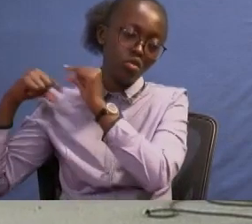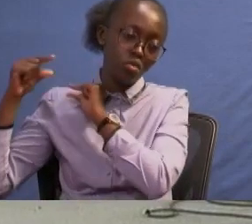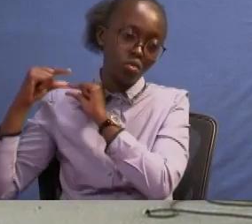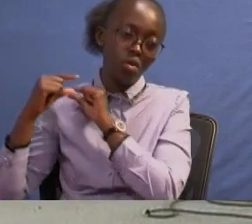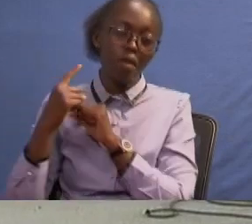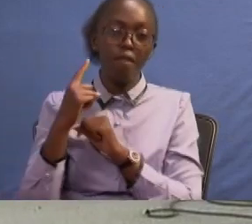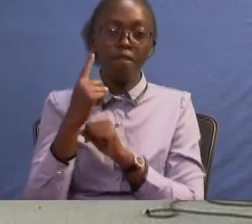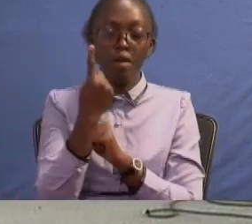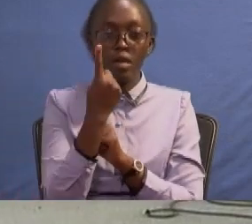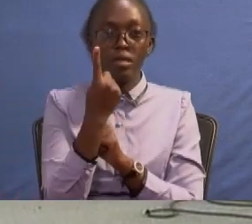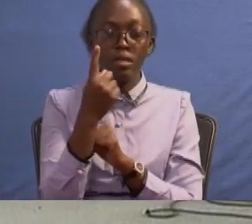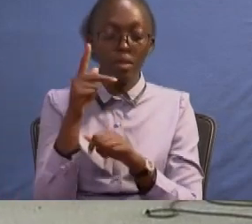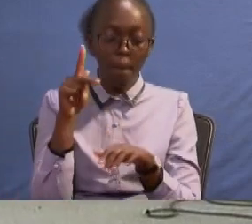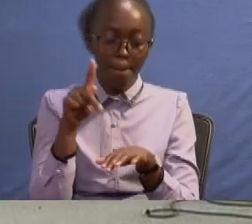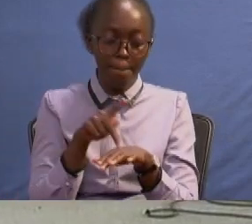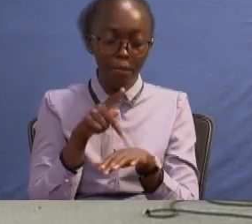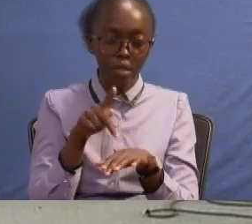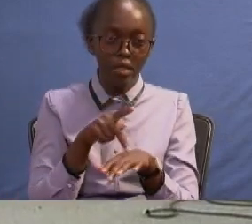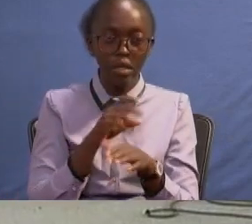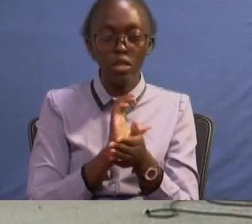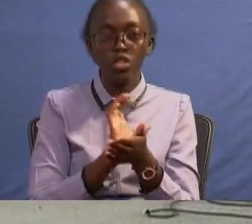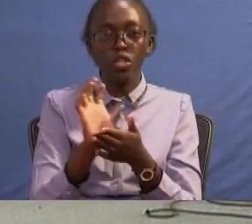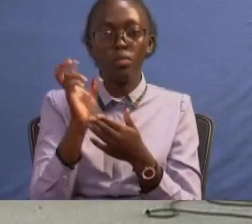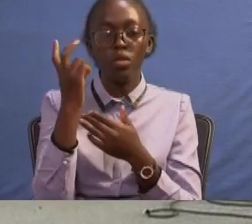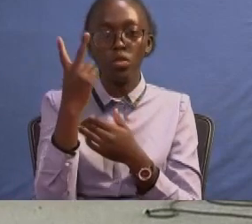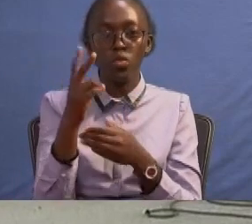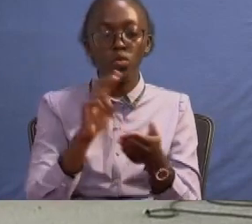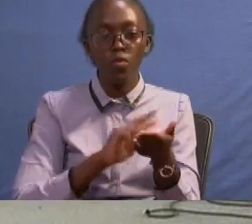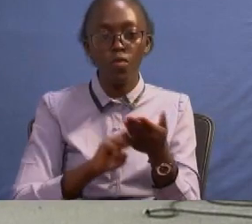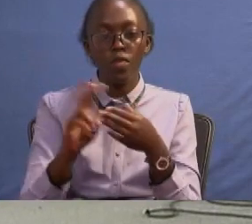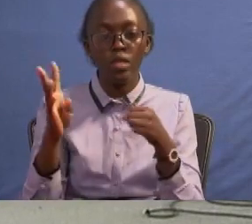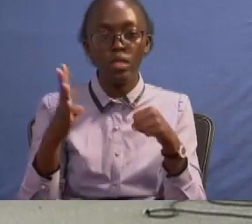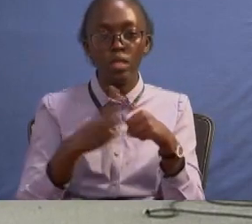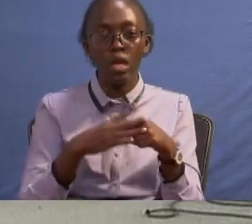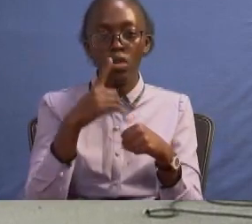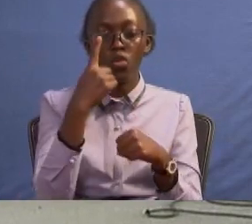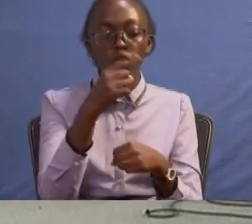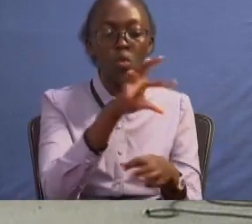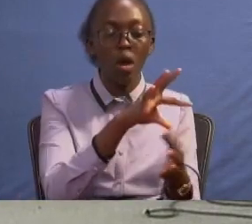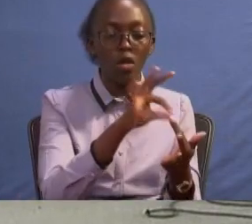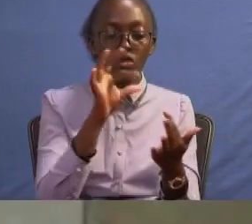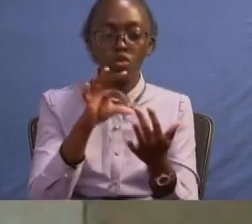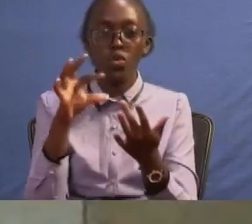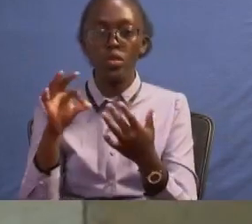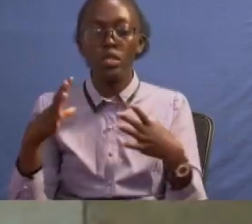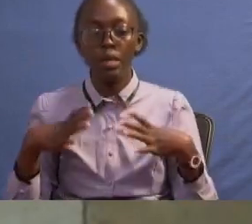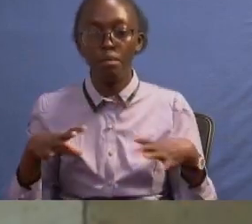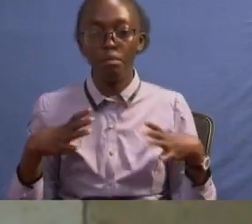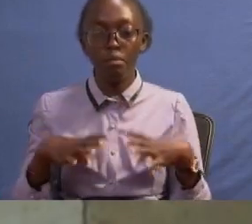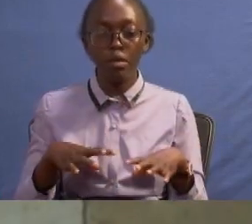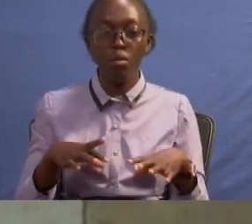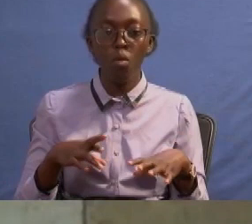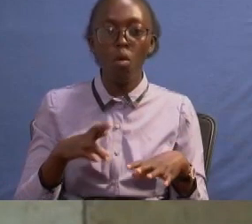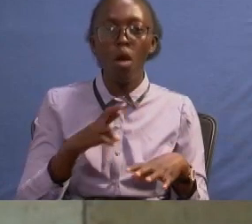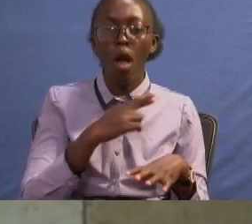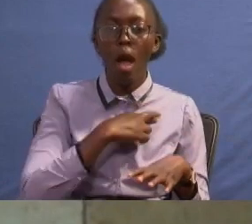1 Peter 2 verse 9 says, but you are chosen people, a royal priesthood,